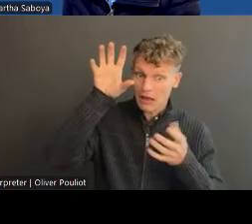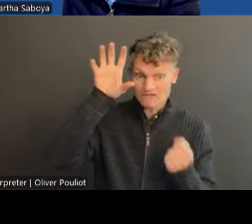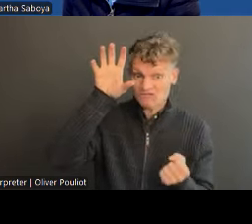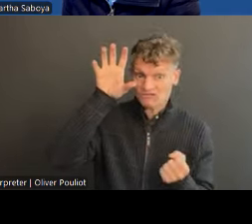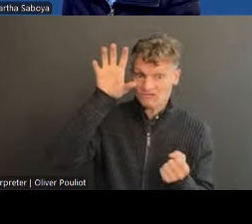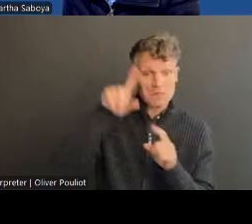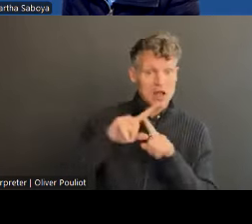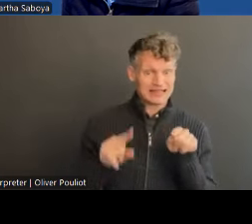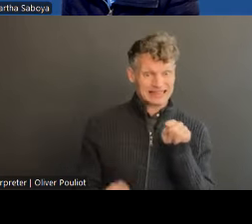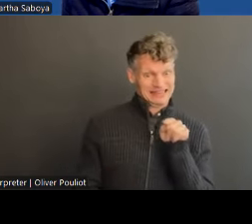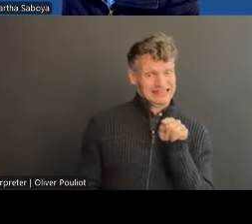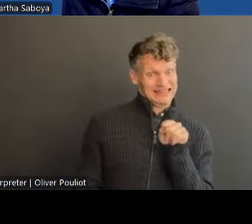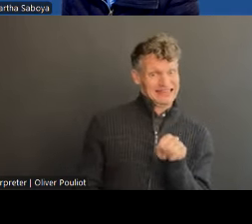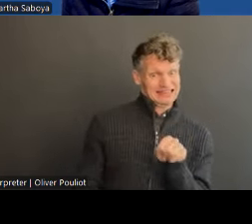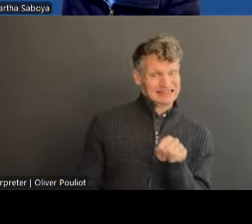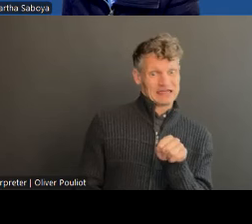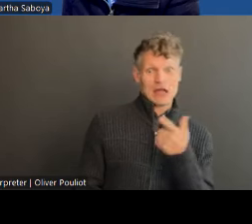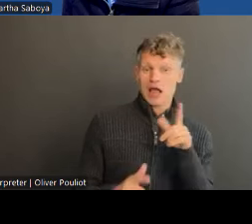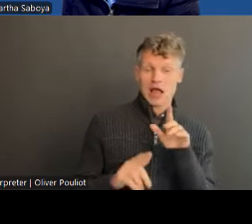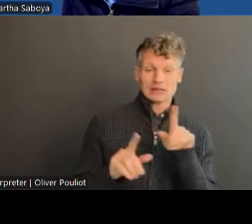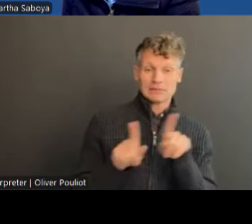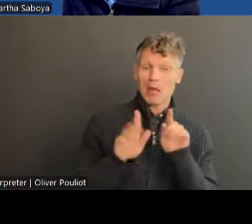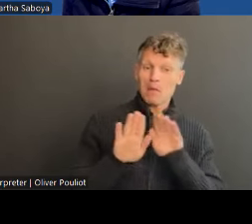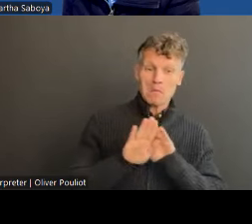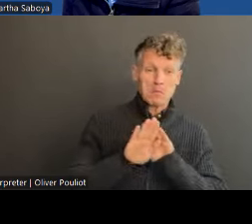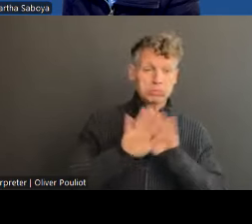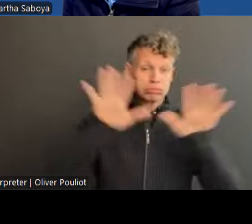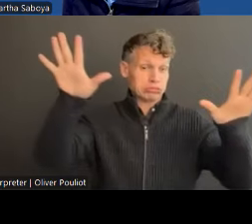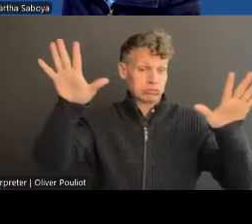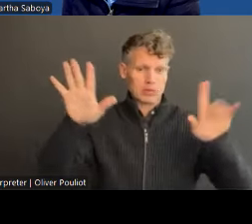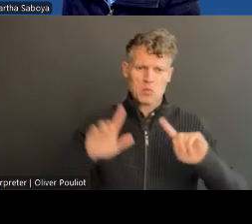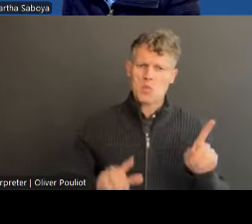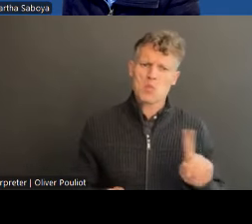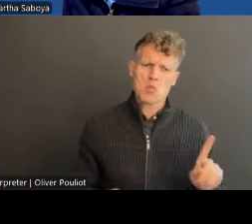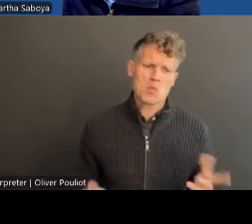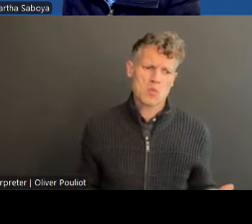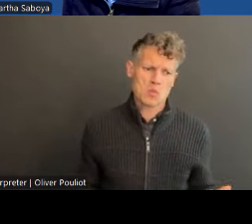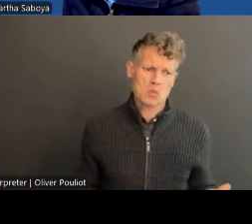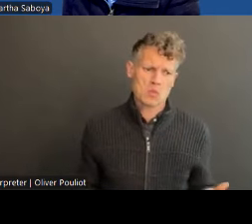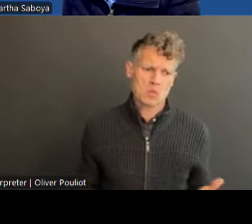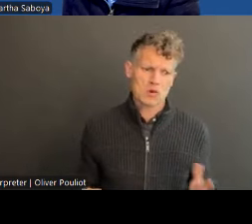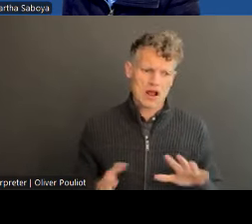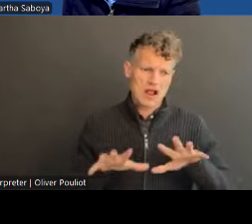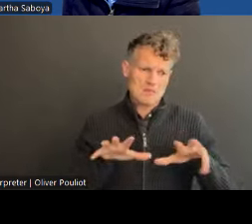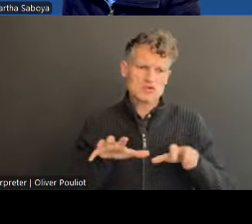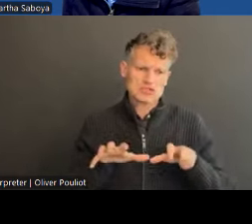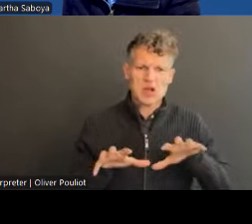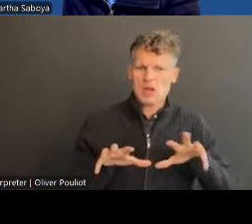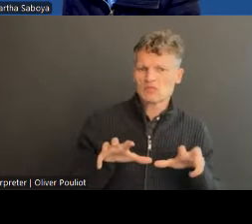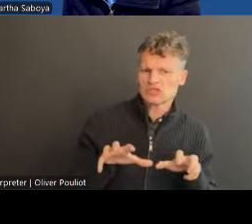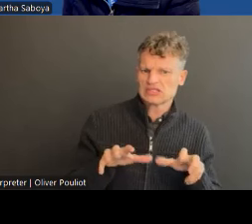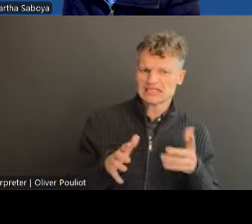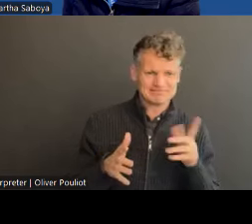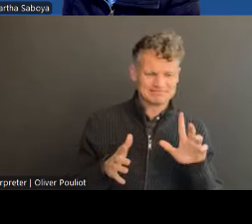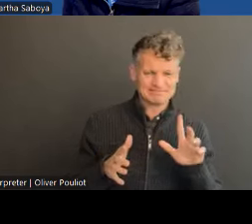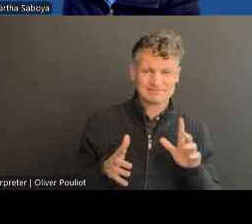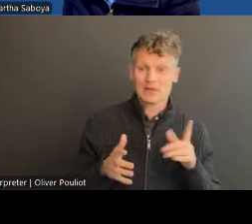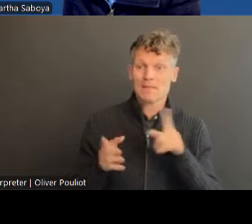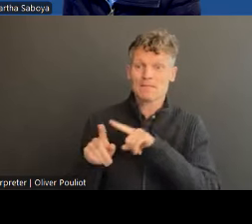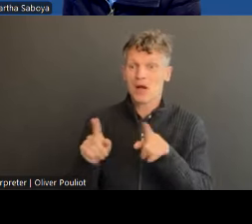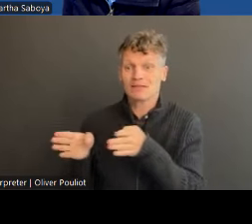this disease is affecting the entire population in those countries. But if we change the attention to trachoma, for